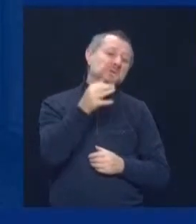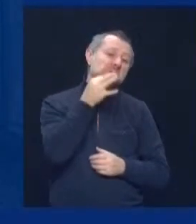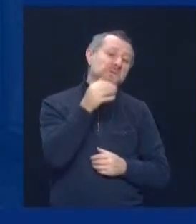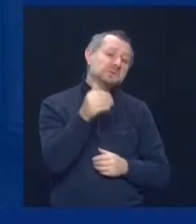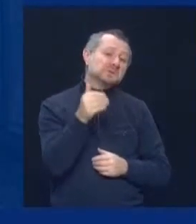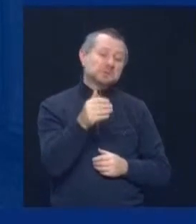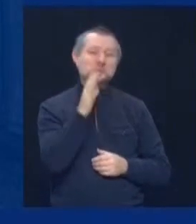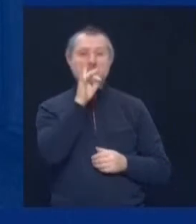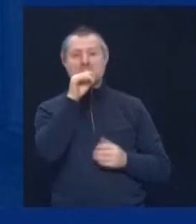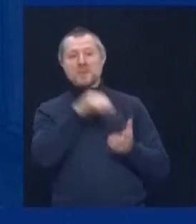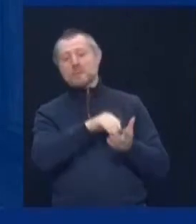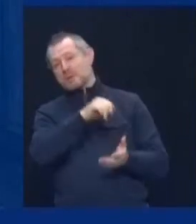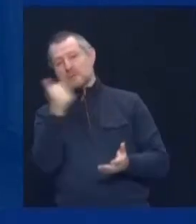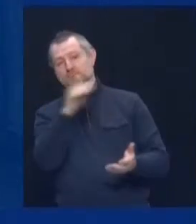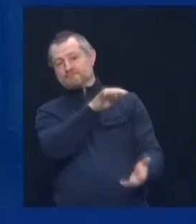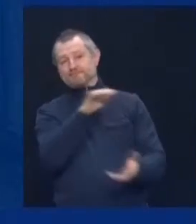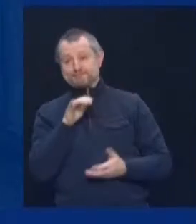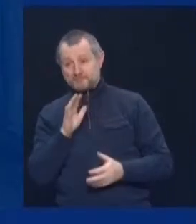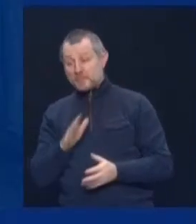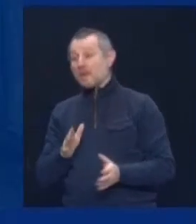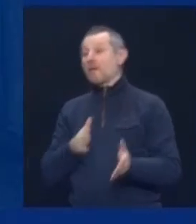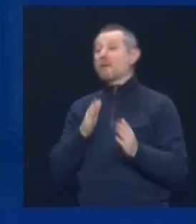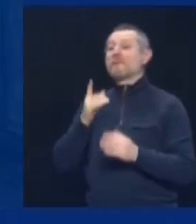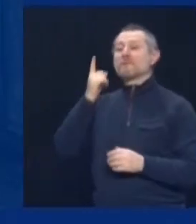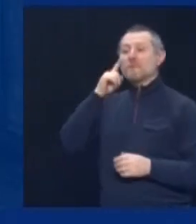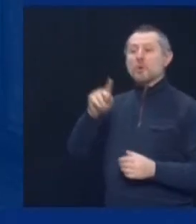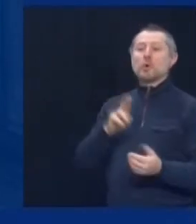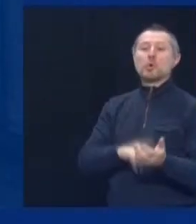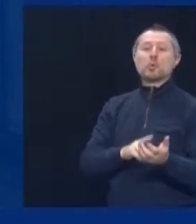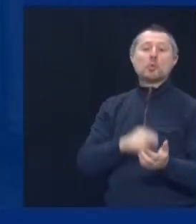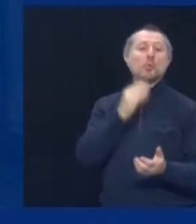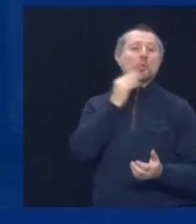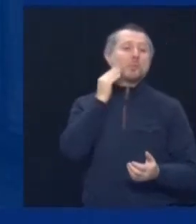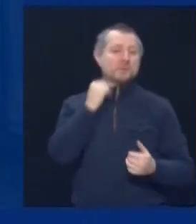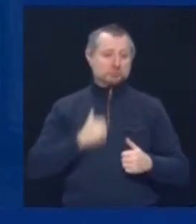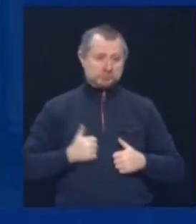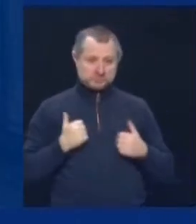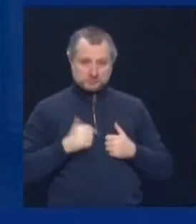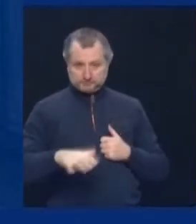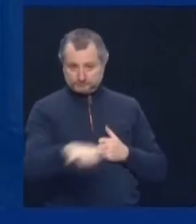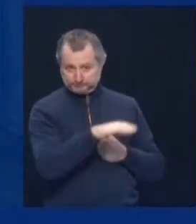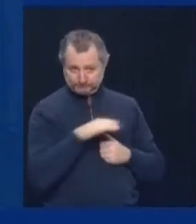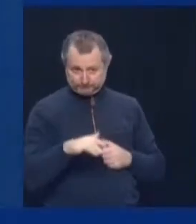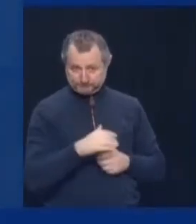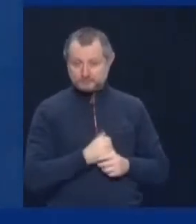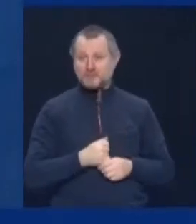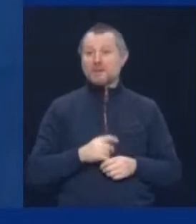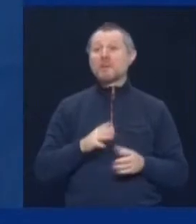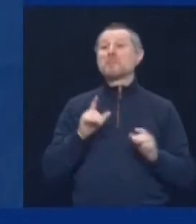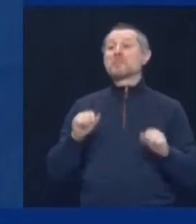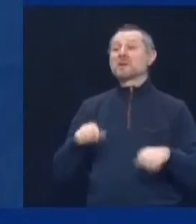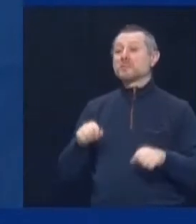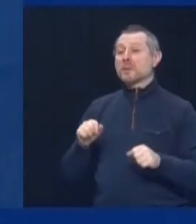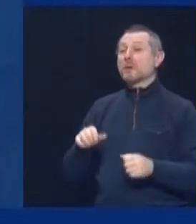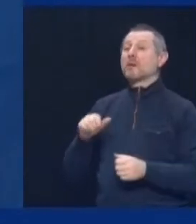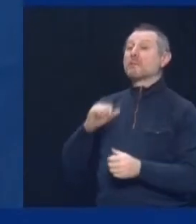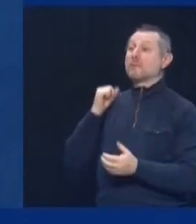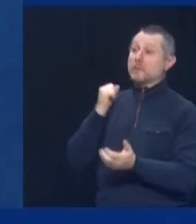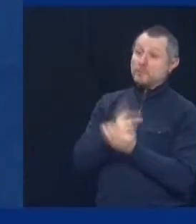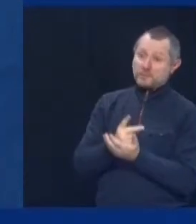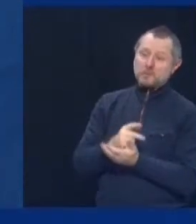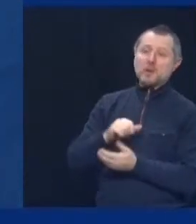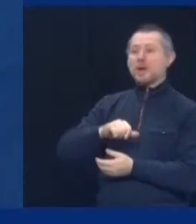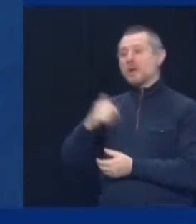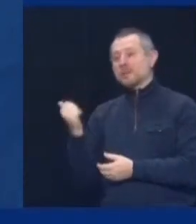homes, and that's part of that 170. Pending approval, we could get another 346,000 doses